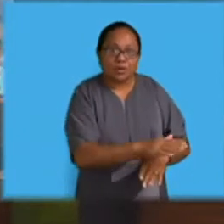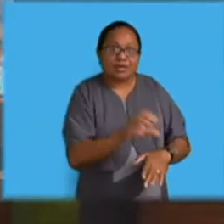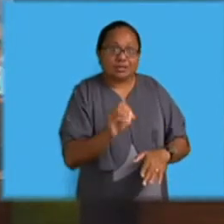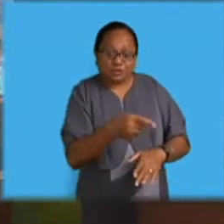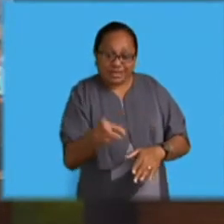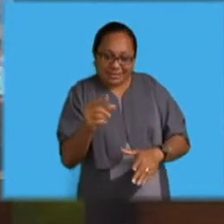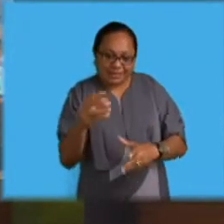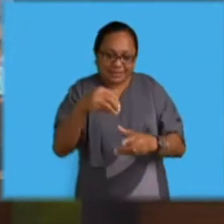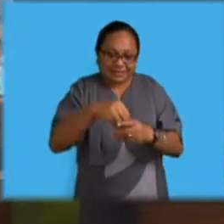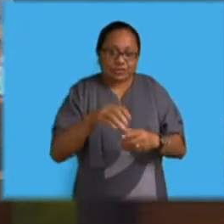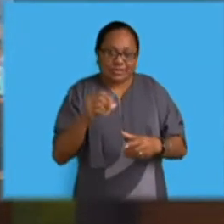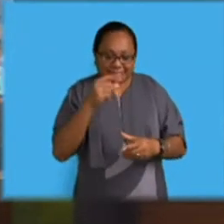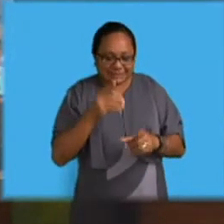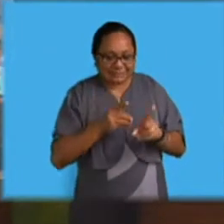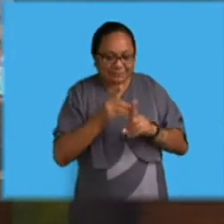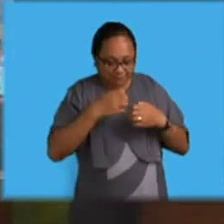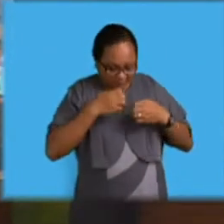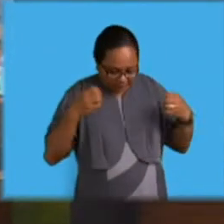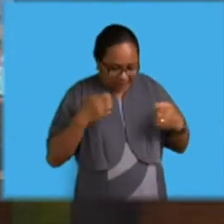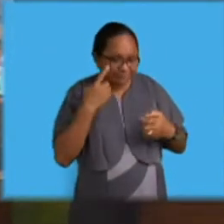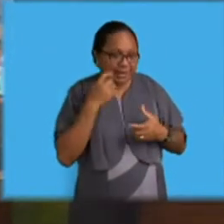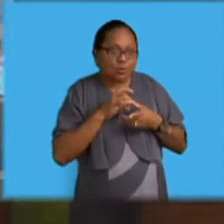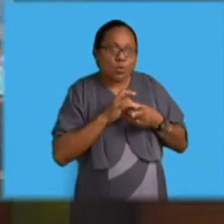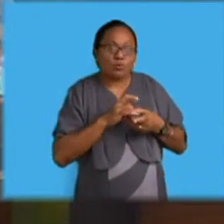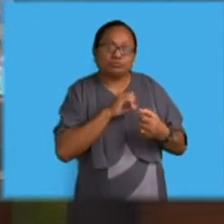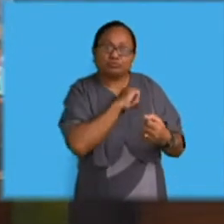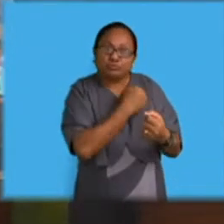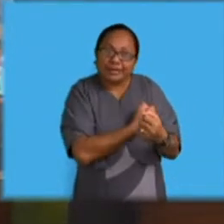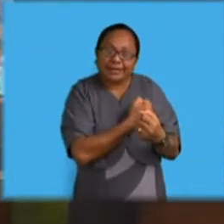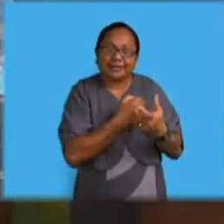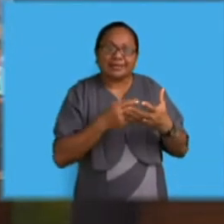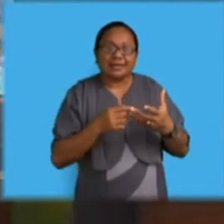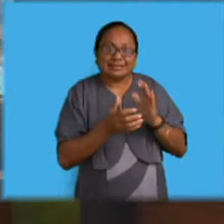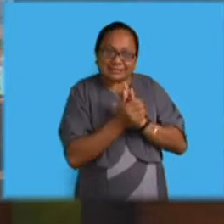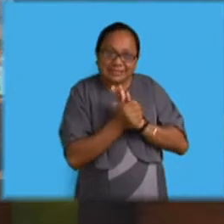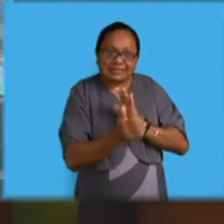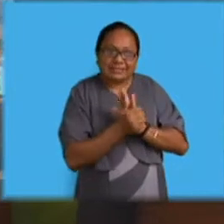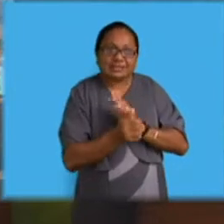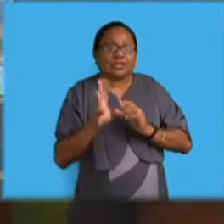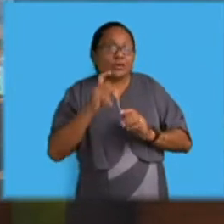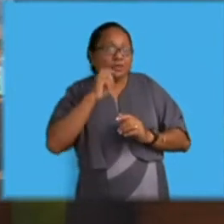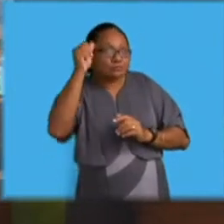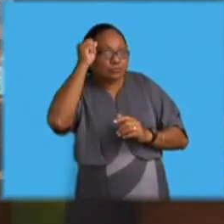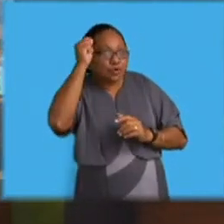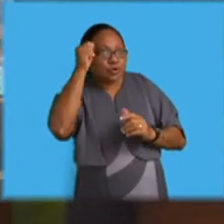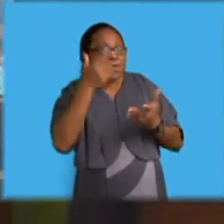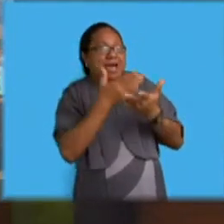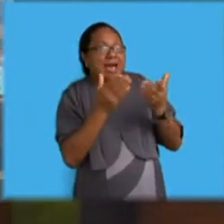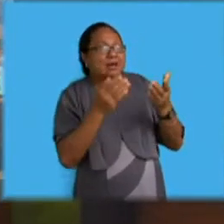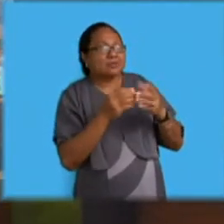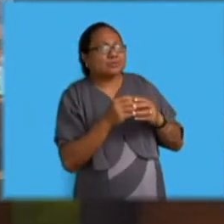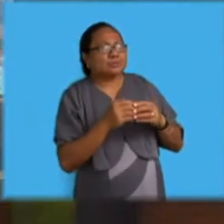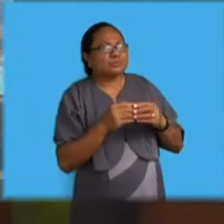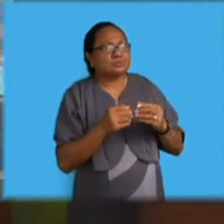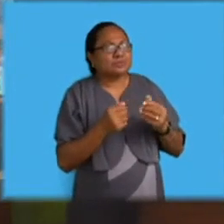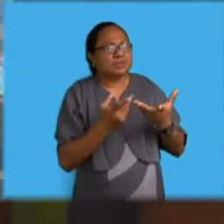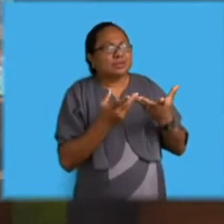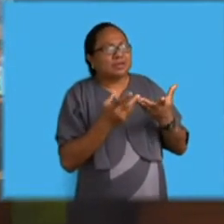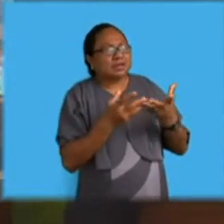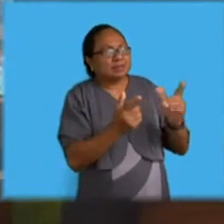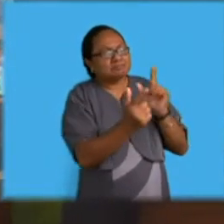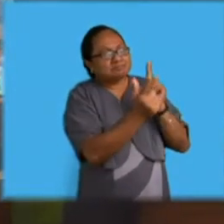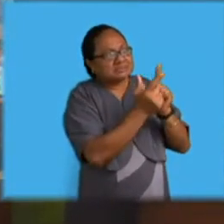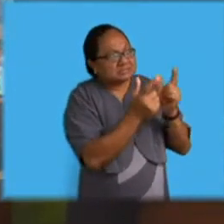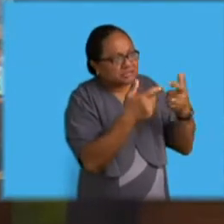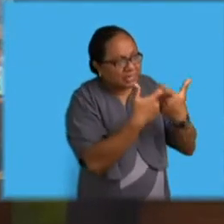develop his or her strengths and talents and have the means and know-how to address challenges and so become a well-rounded citizen.